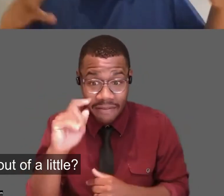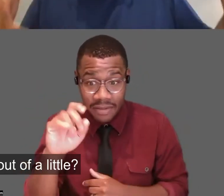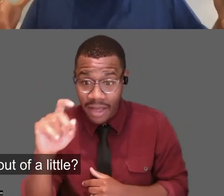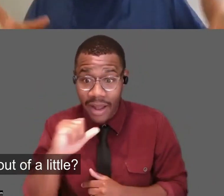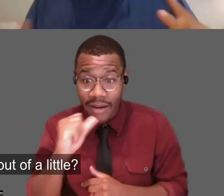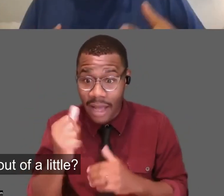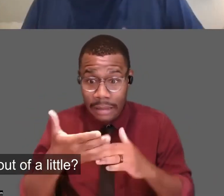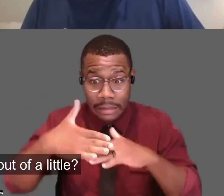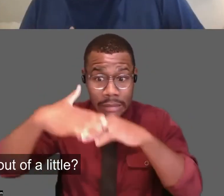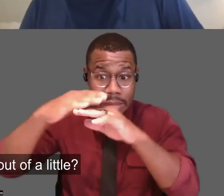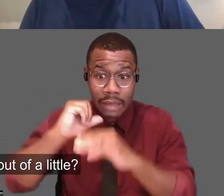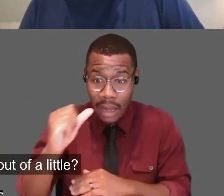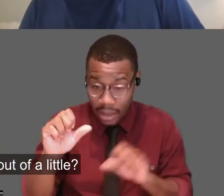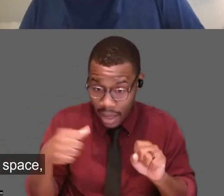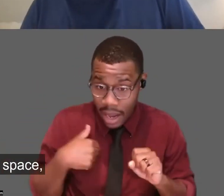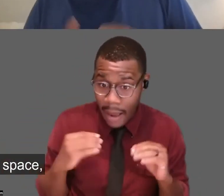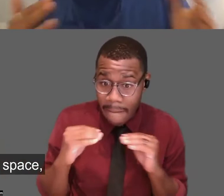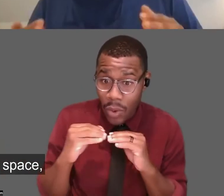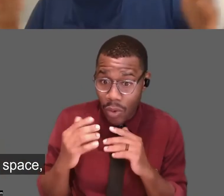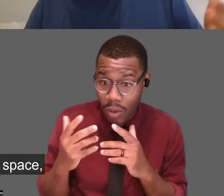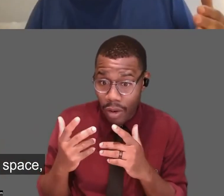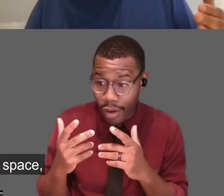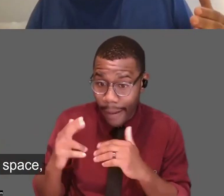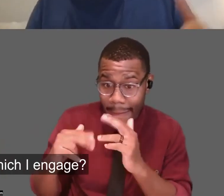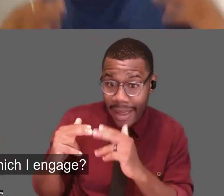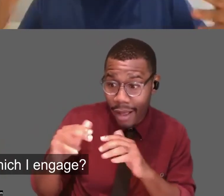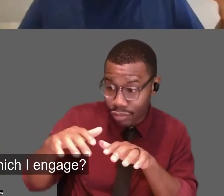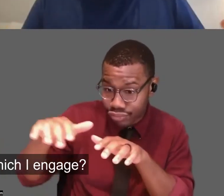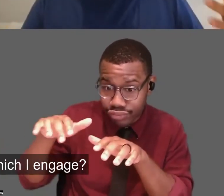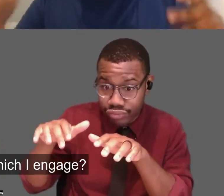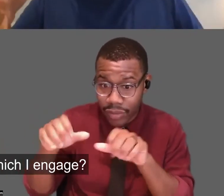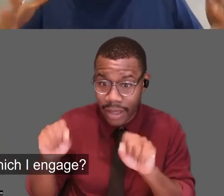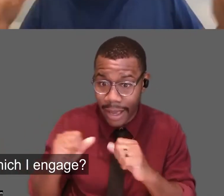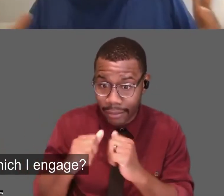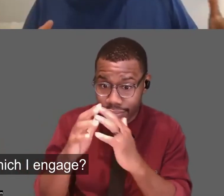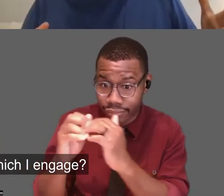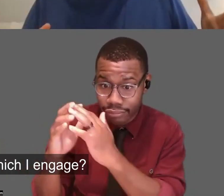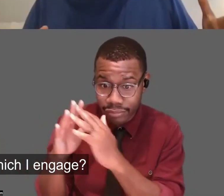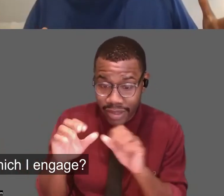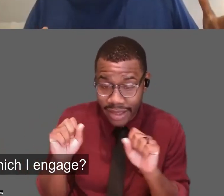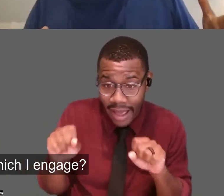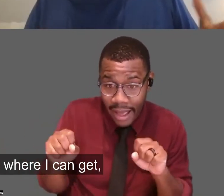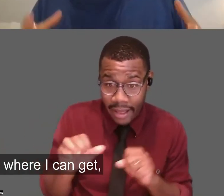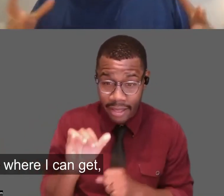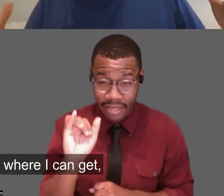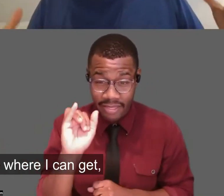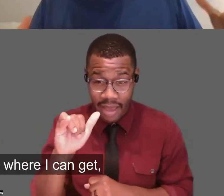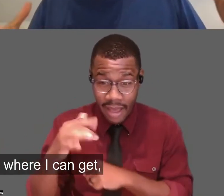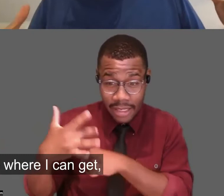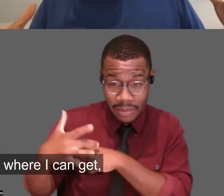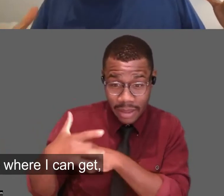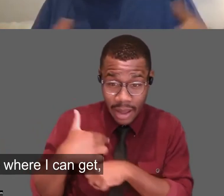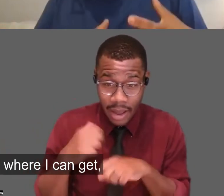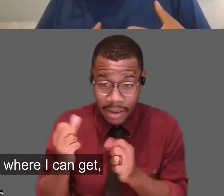of get more out of a little? And then can that be space in which I engage? That then can